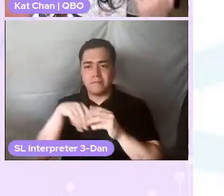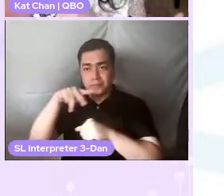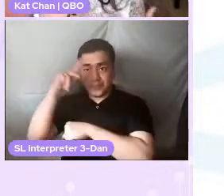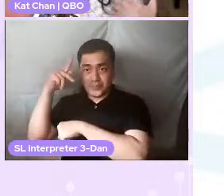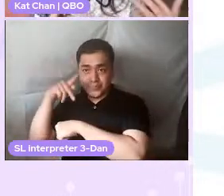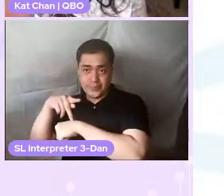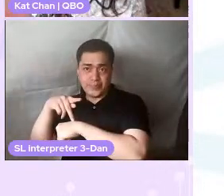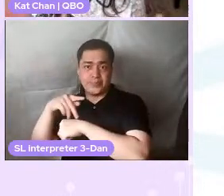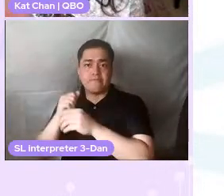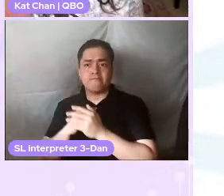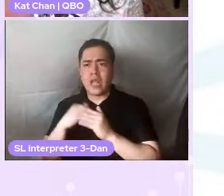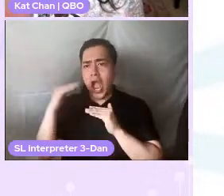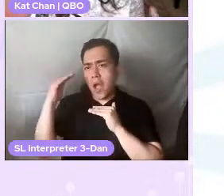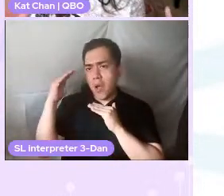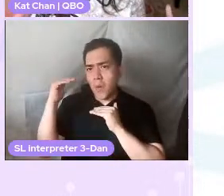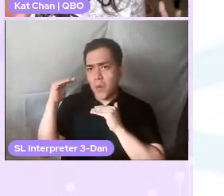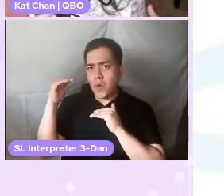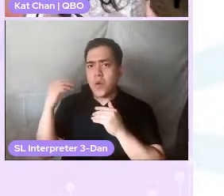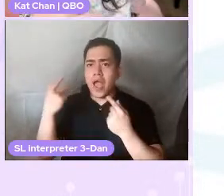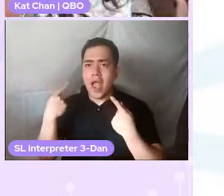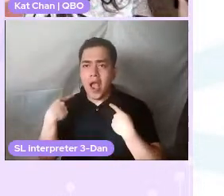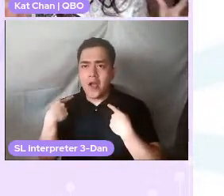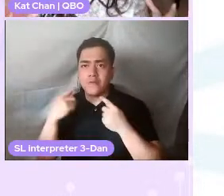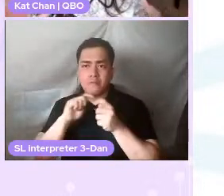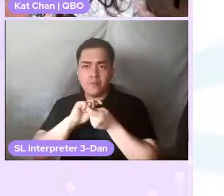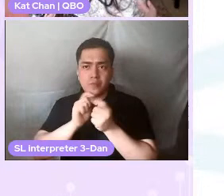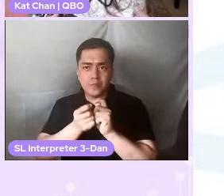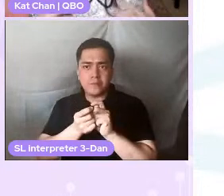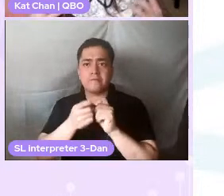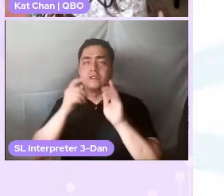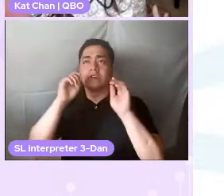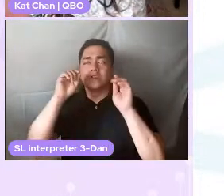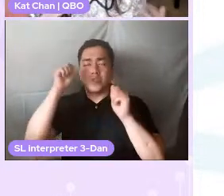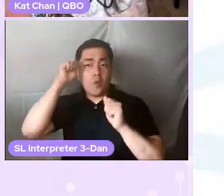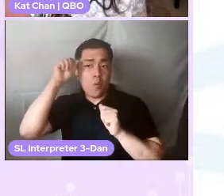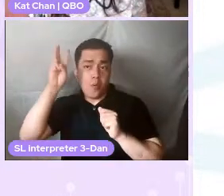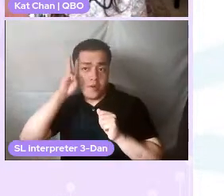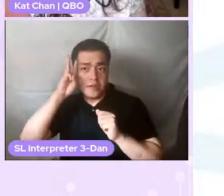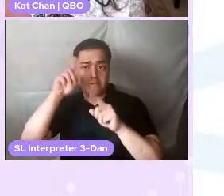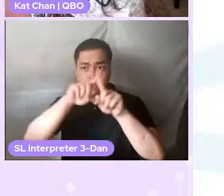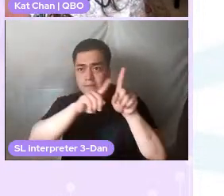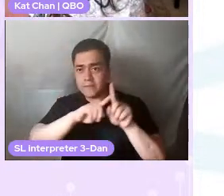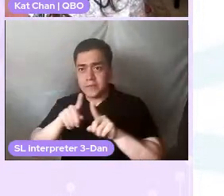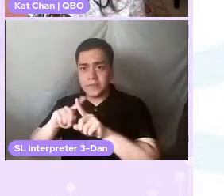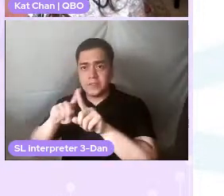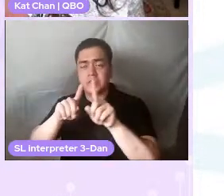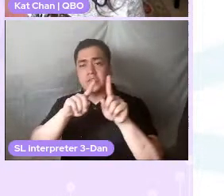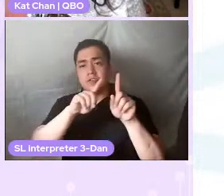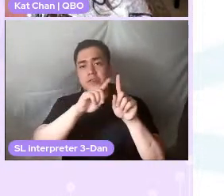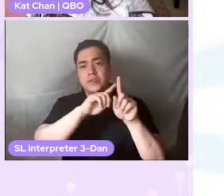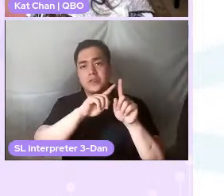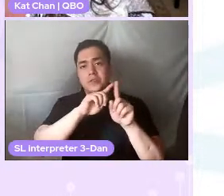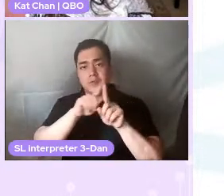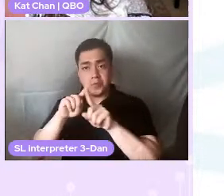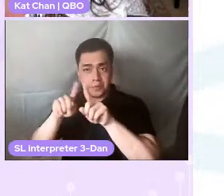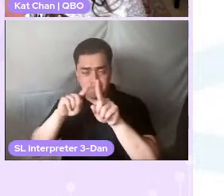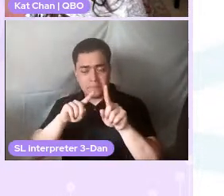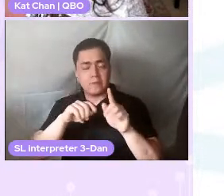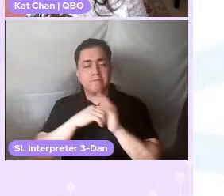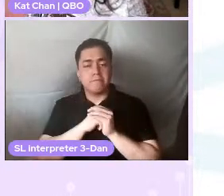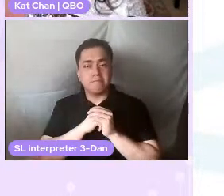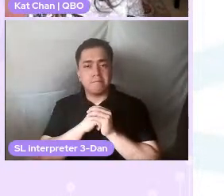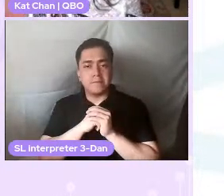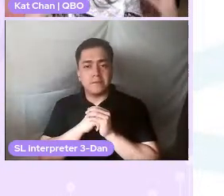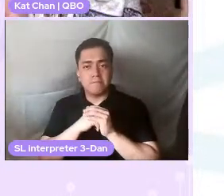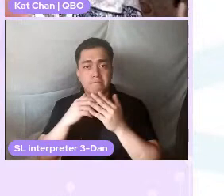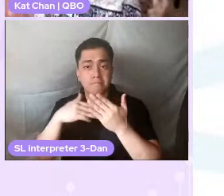And we hope that you'll have the tools to be able to and be aware, diba, of the different ways that you can participate in this ecosystem. The second